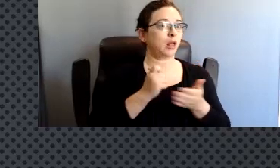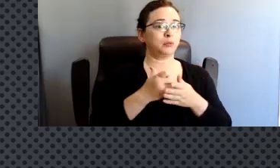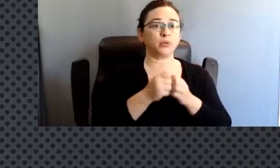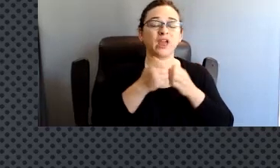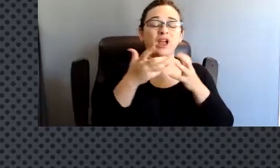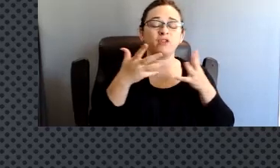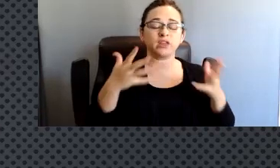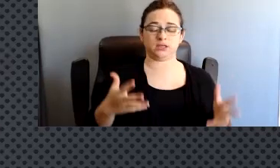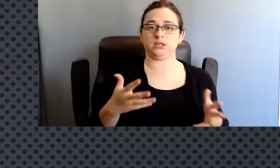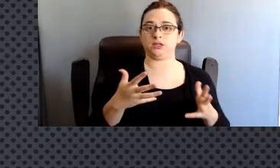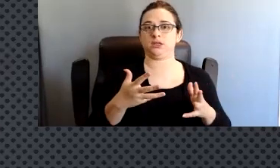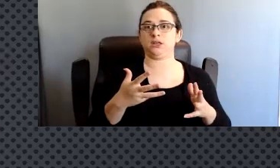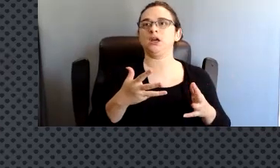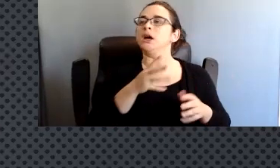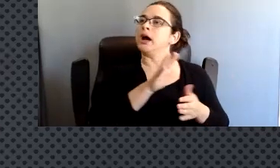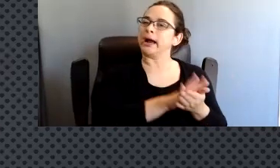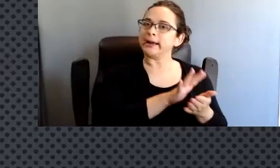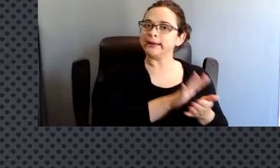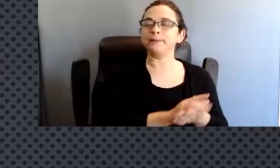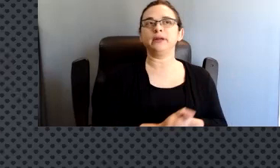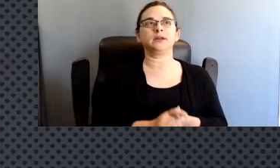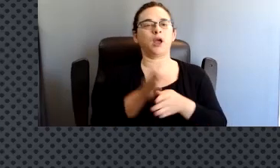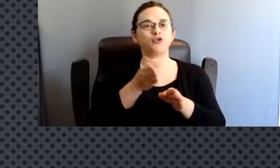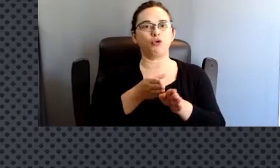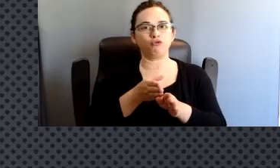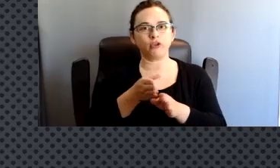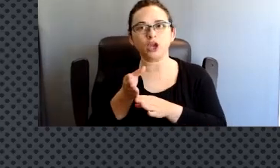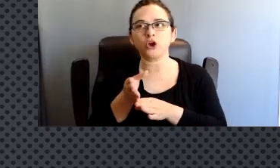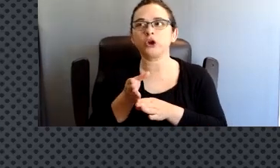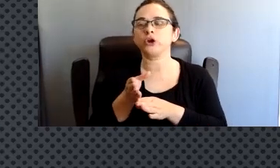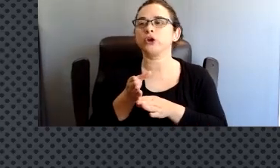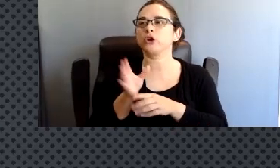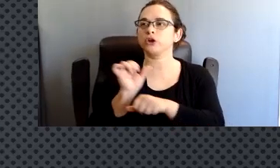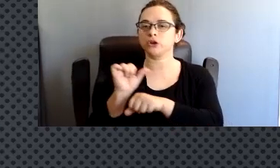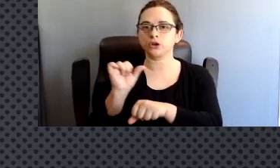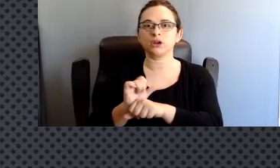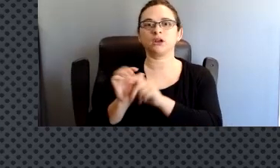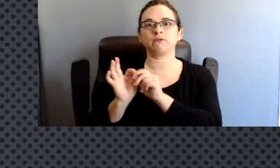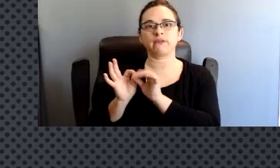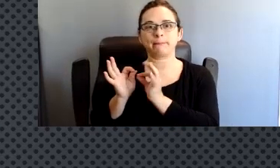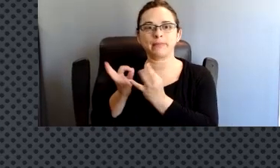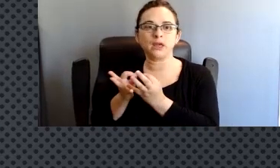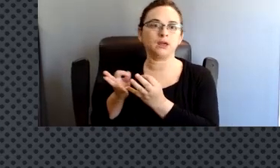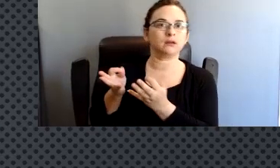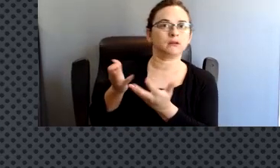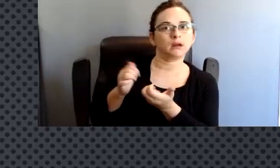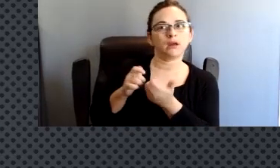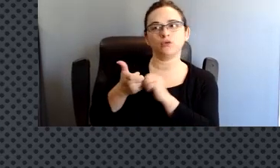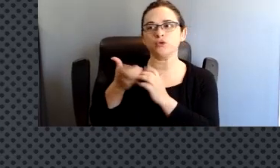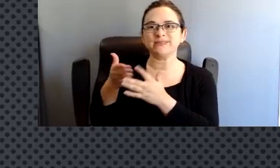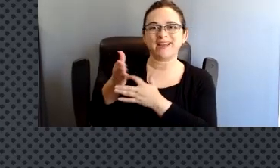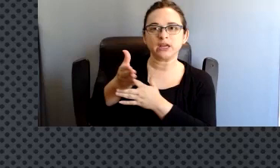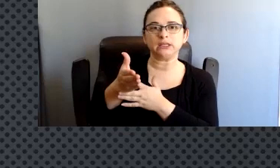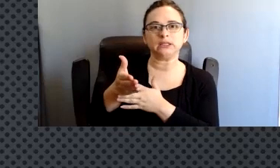just academic, it could be with their career. It could be family stuff where we're helping them just kind of navigate. Our goal is to make sure